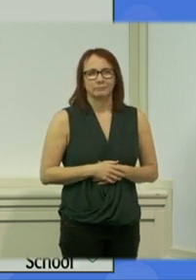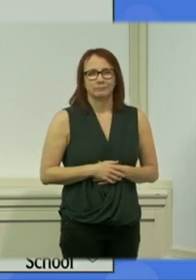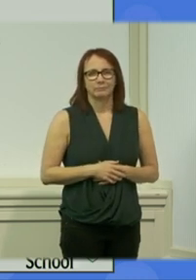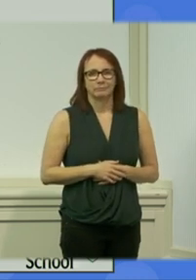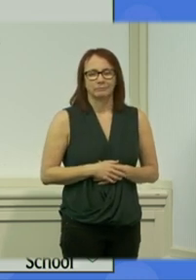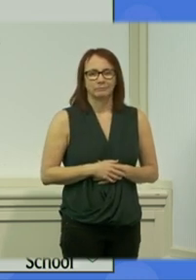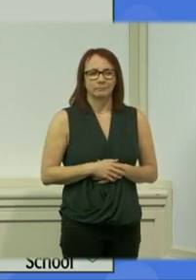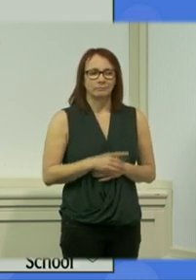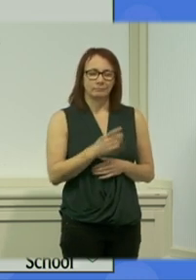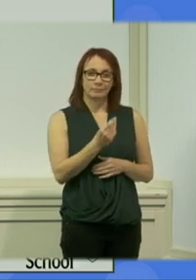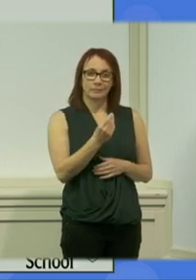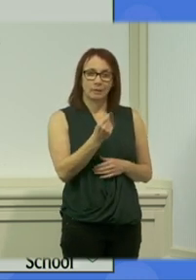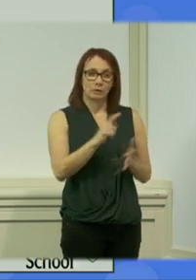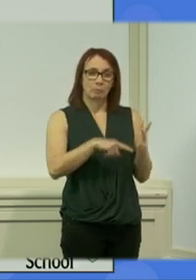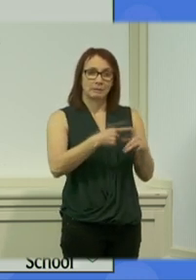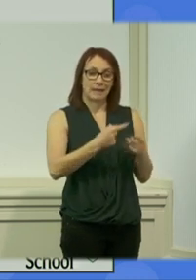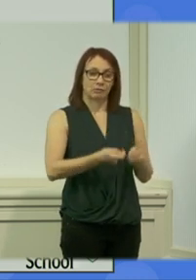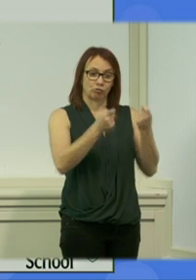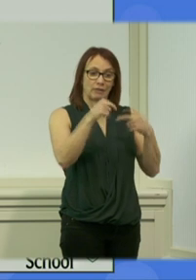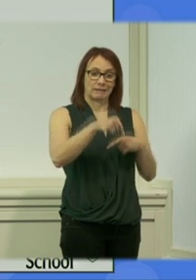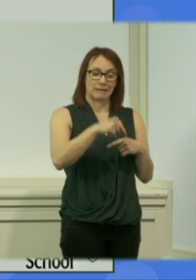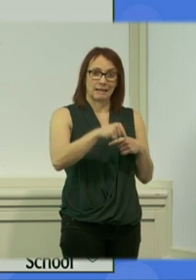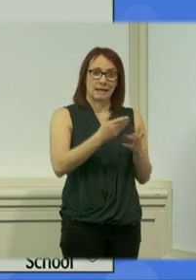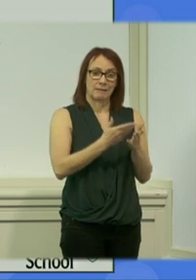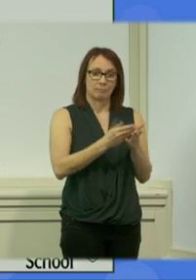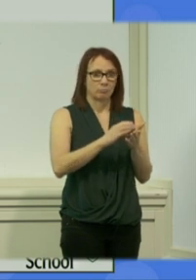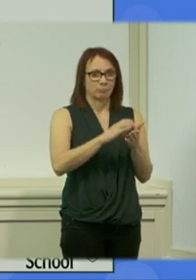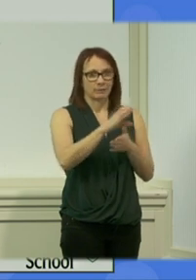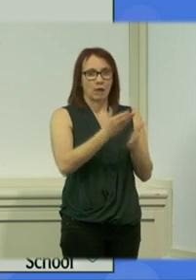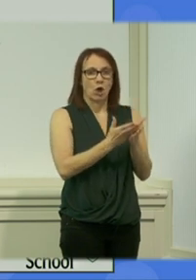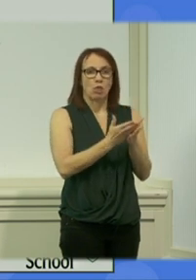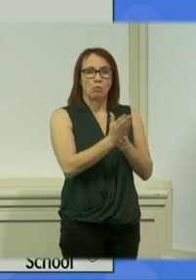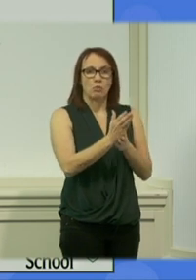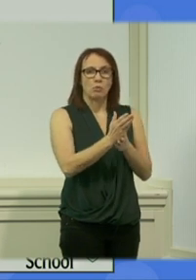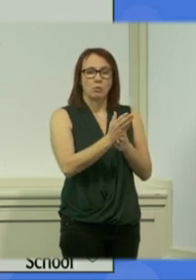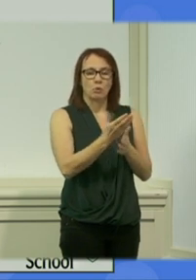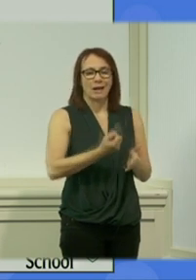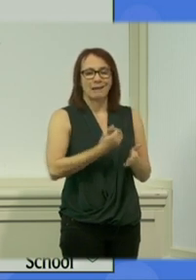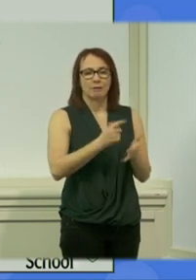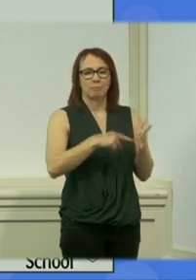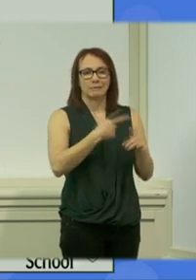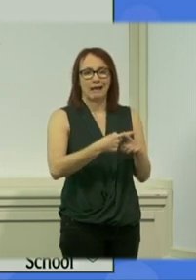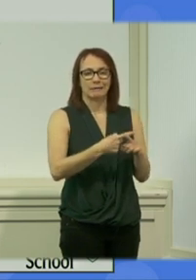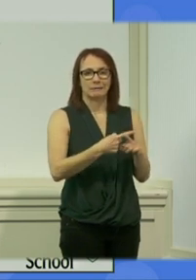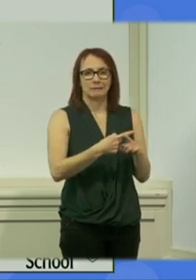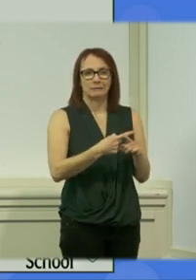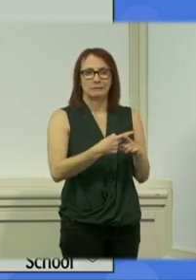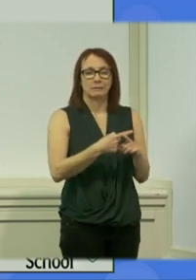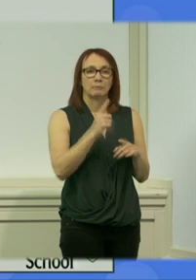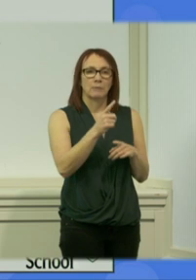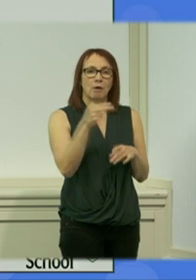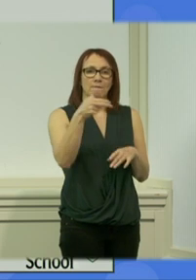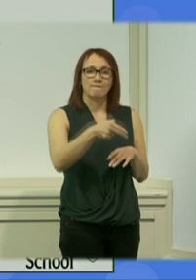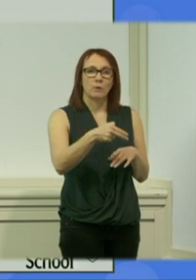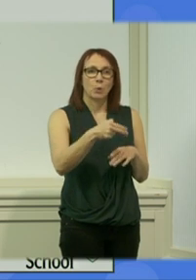are paid to the Scottish government income tax as a result of the Smith Commission. Fuel duty, however, goes to